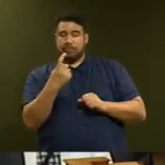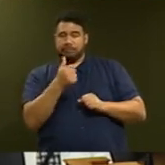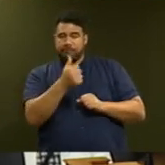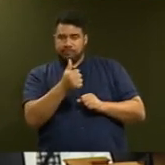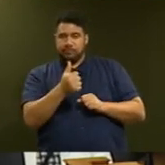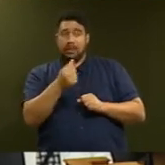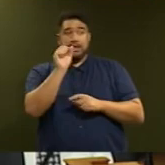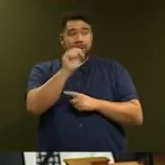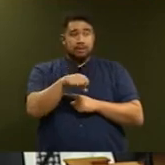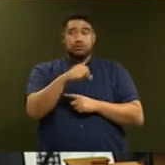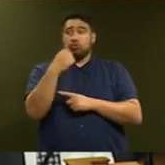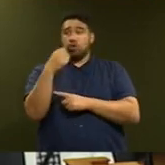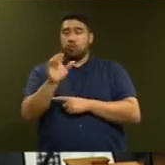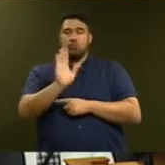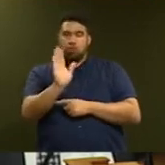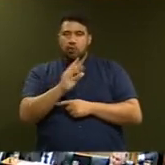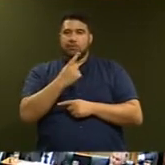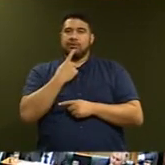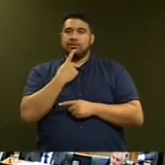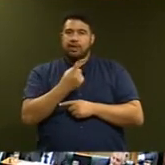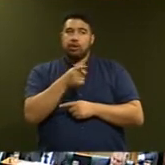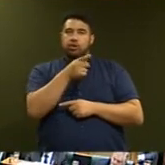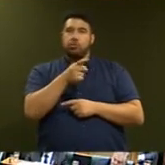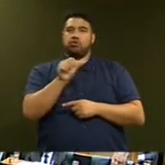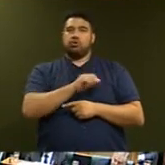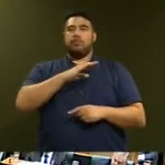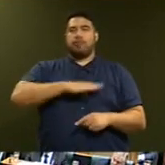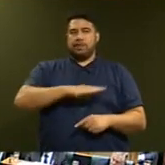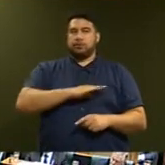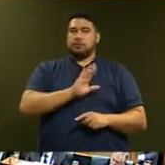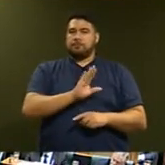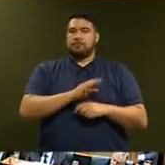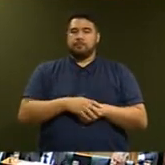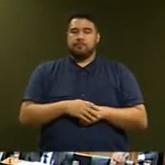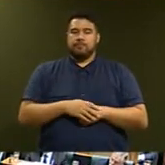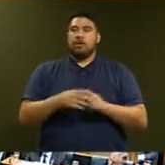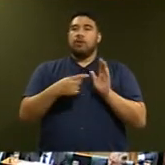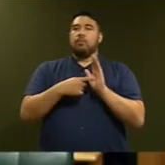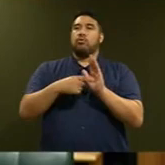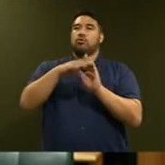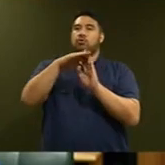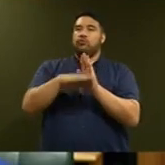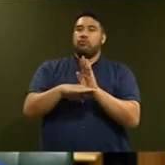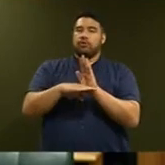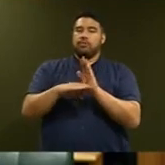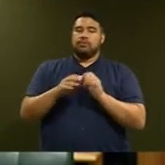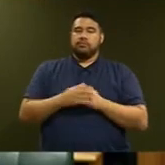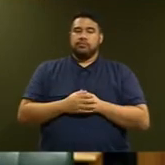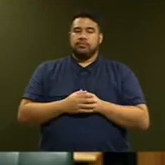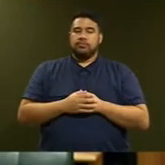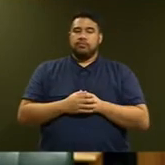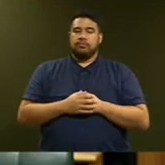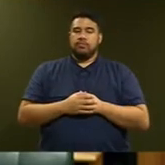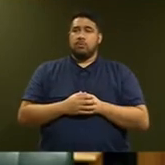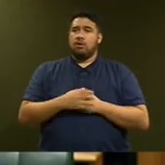a no. It's time for you to be patient. Point of order, Mr Speaker. A point of order, the Honourable Speaker. I've asked, I think, a